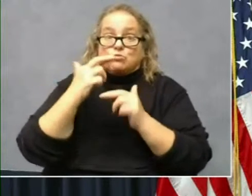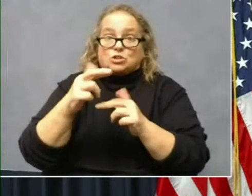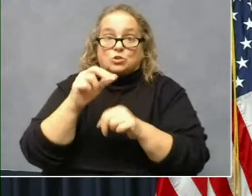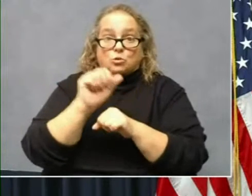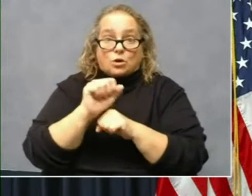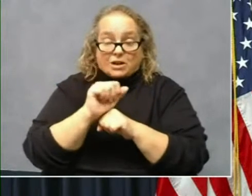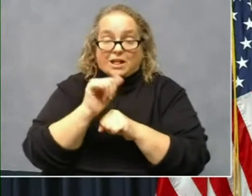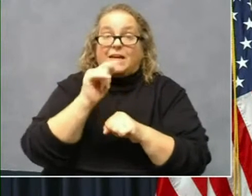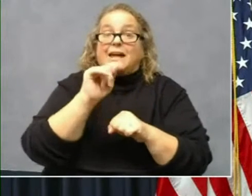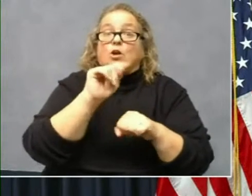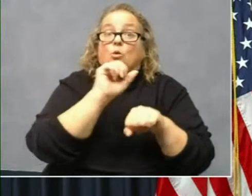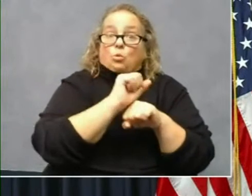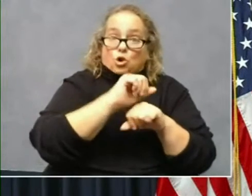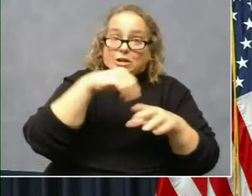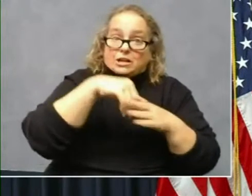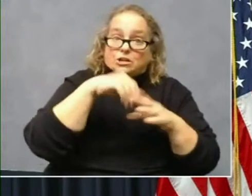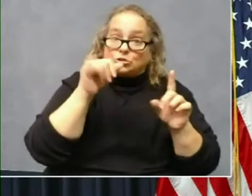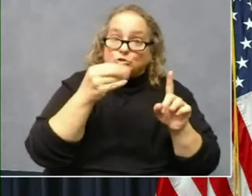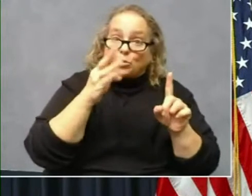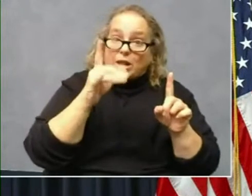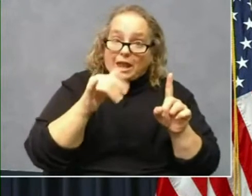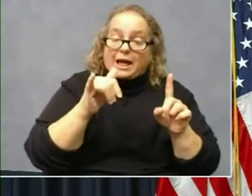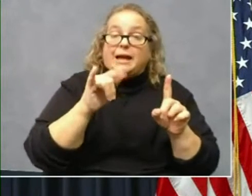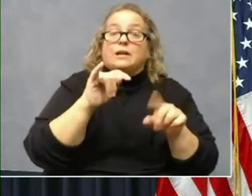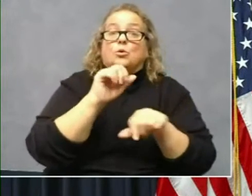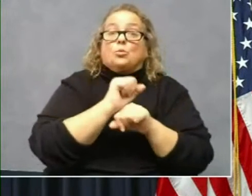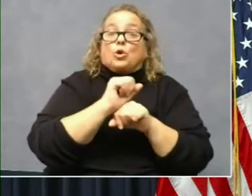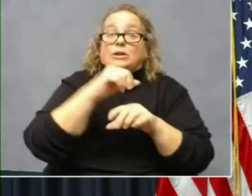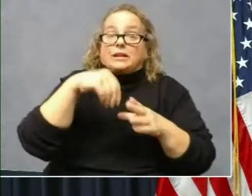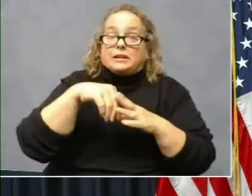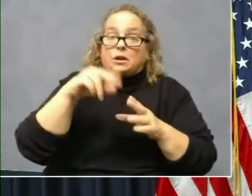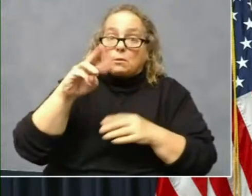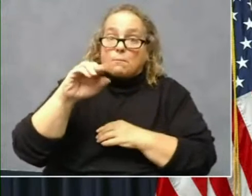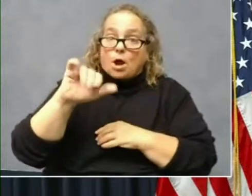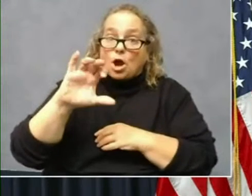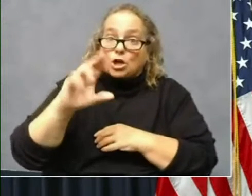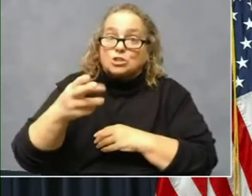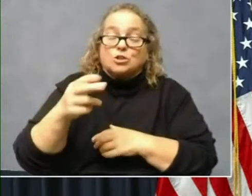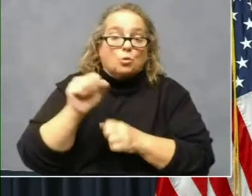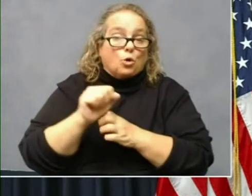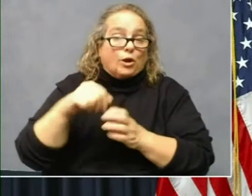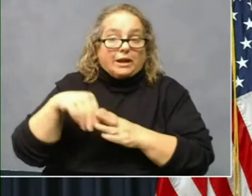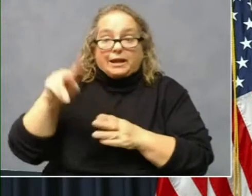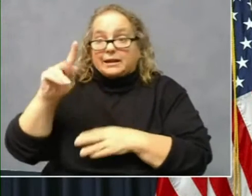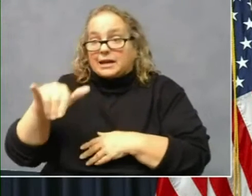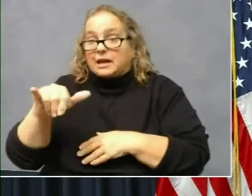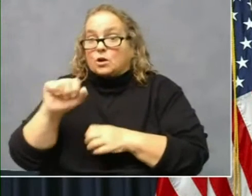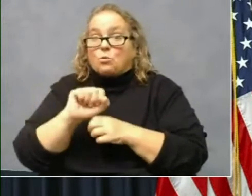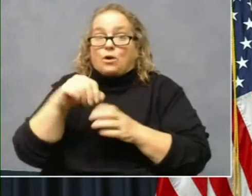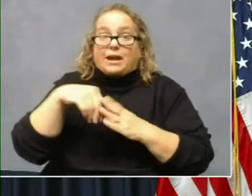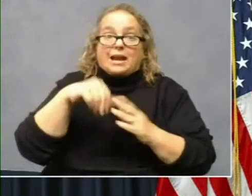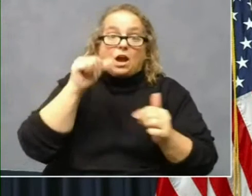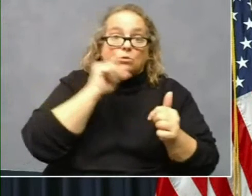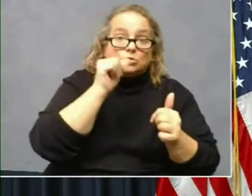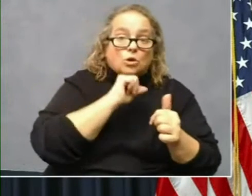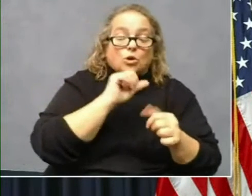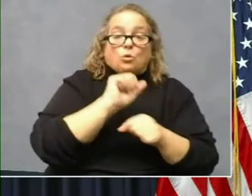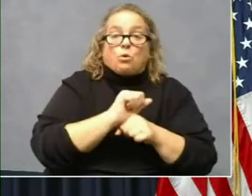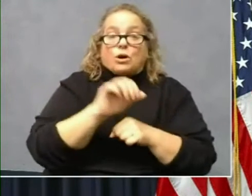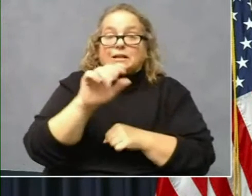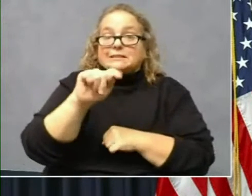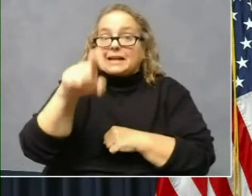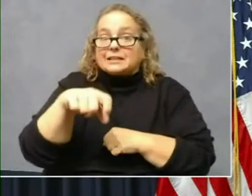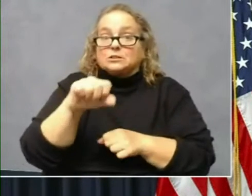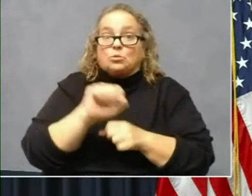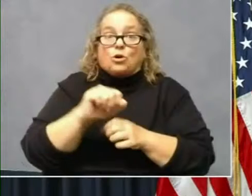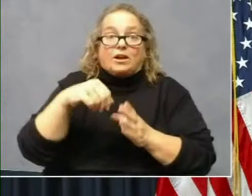worked in March. They worked in Kentucky. They worked in Arizona. They worked in Texas. They worked in Florida. They worked in